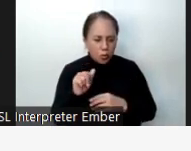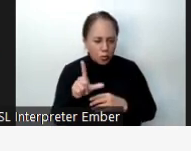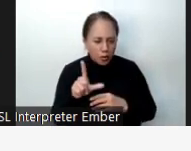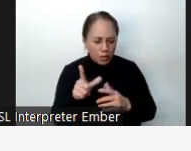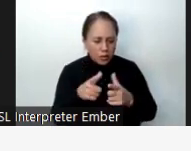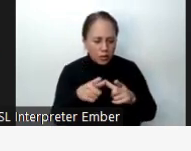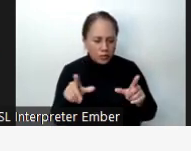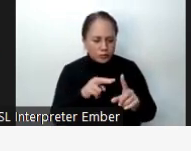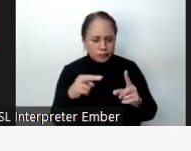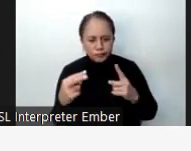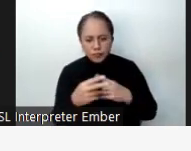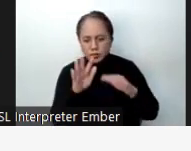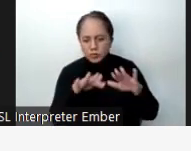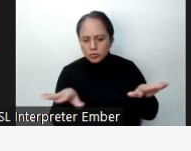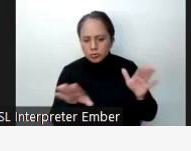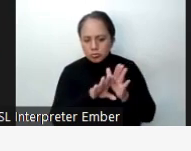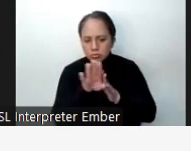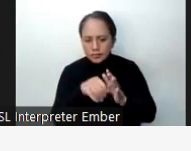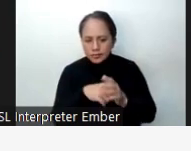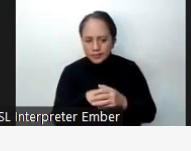aspect of the children's development.